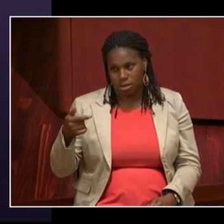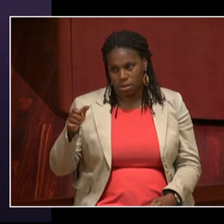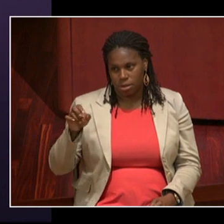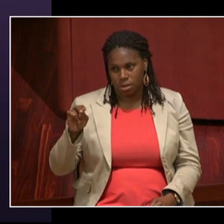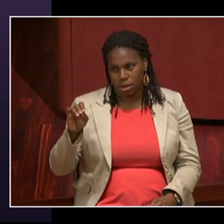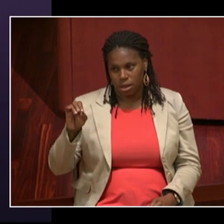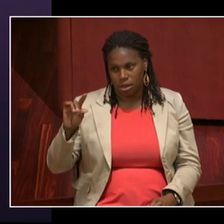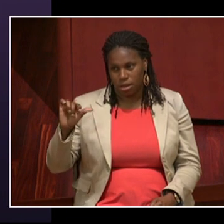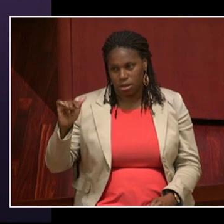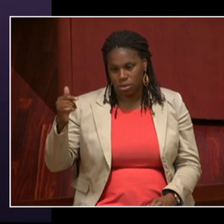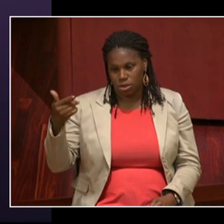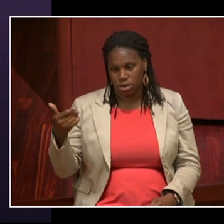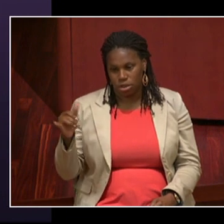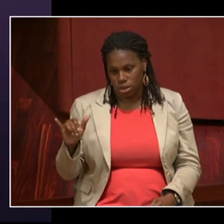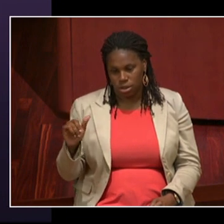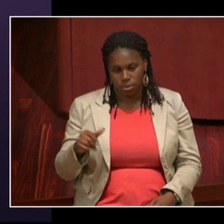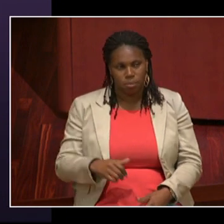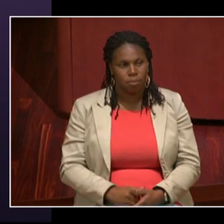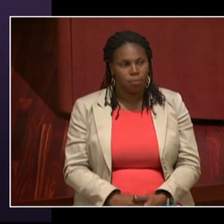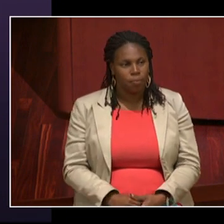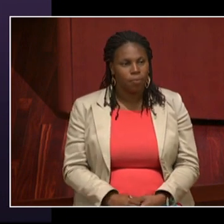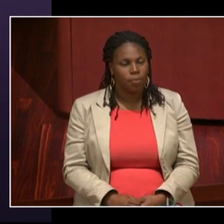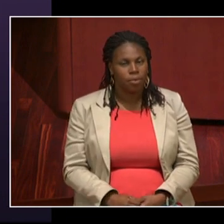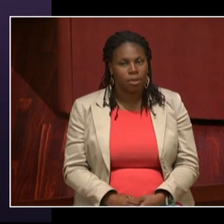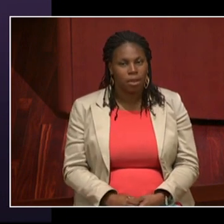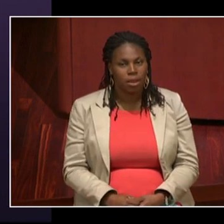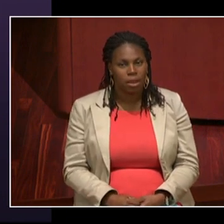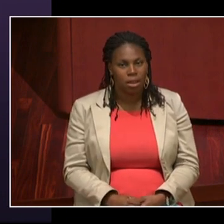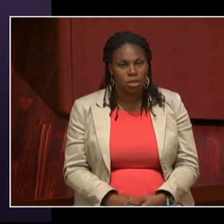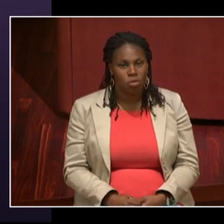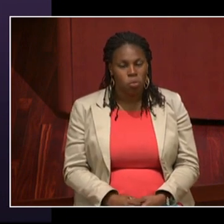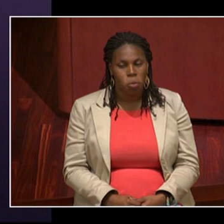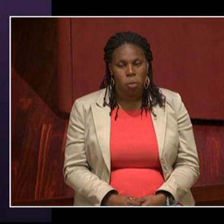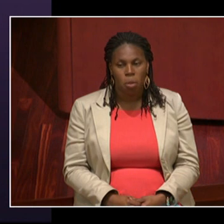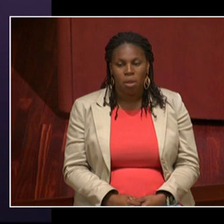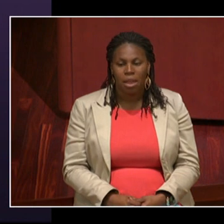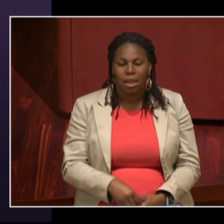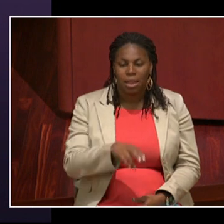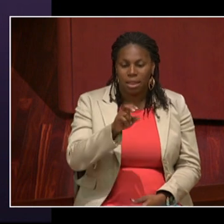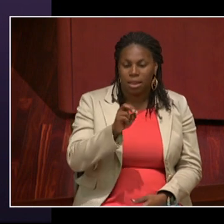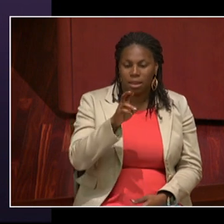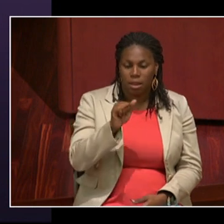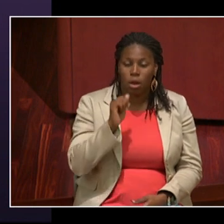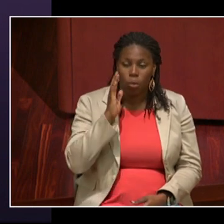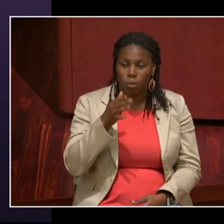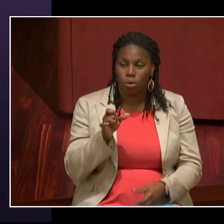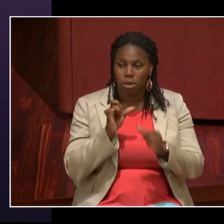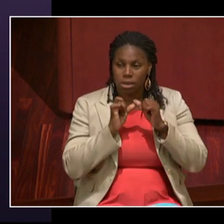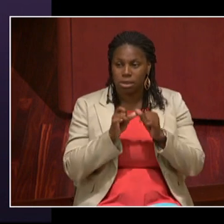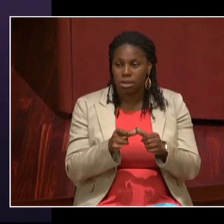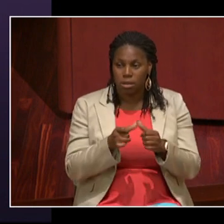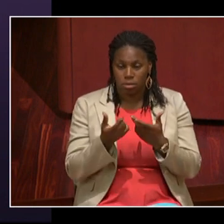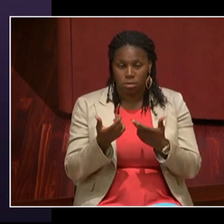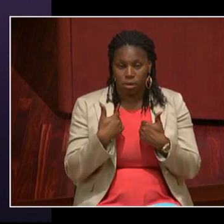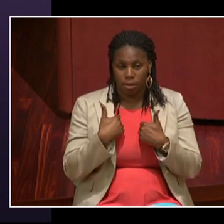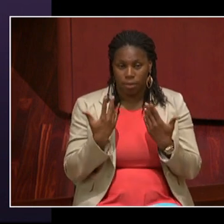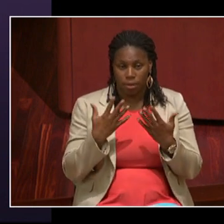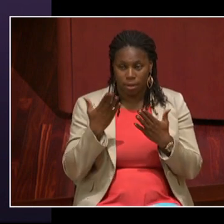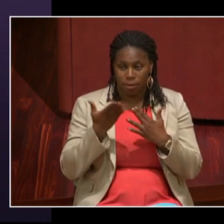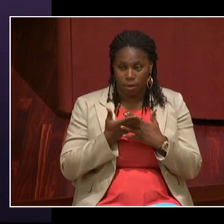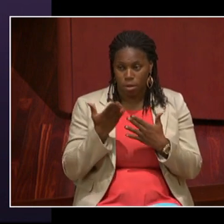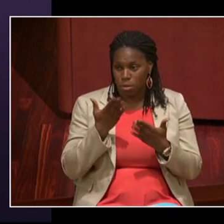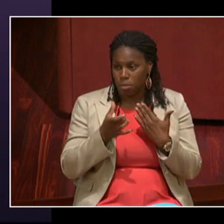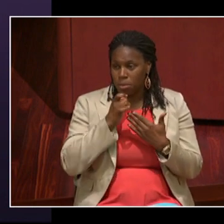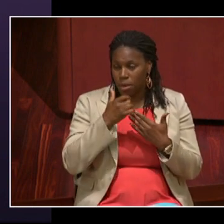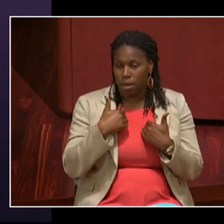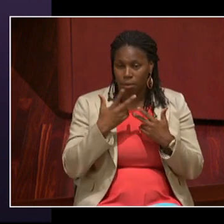www.uscis.gov/genealogy. It's also important to keep in mind that the National Archives will continue to receive these files. So we may not have your person today, but